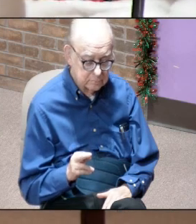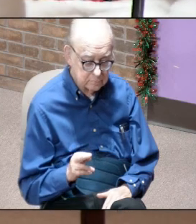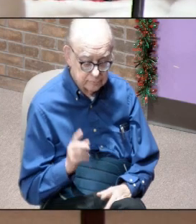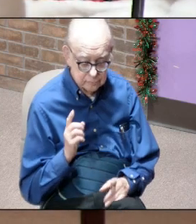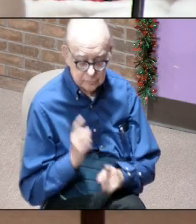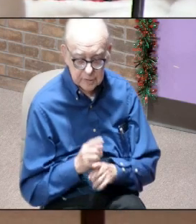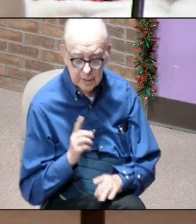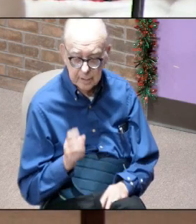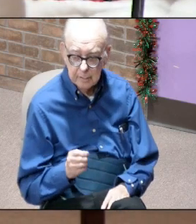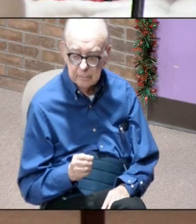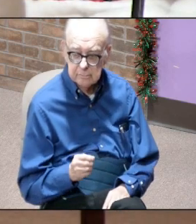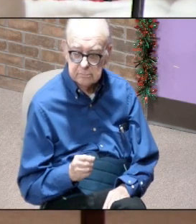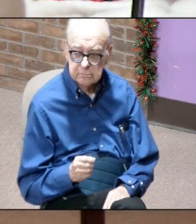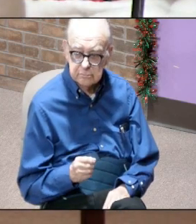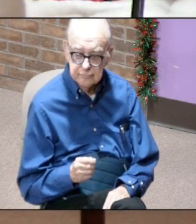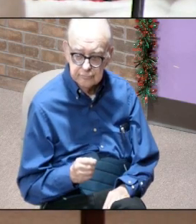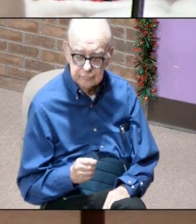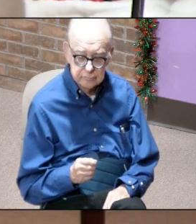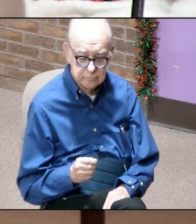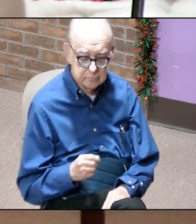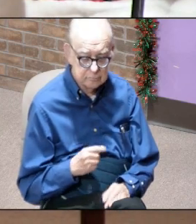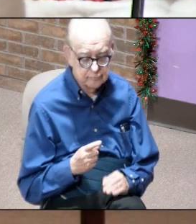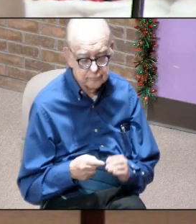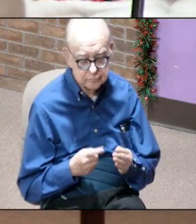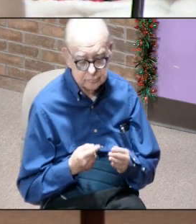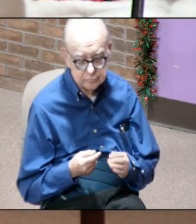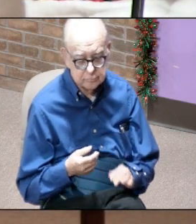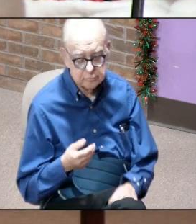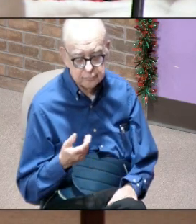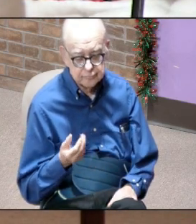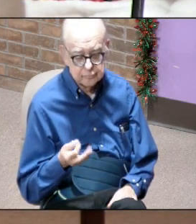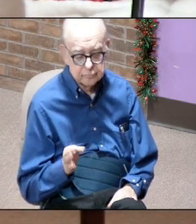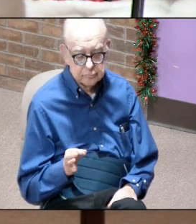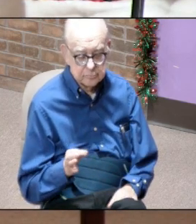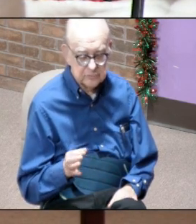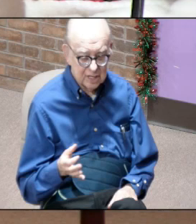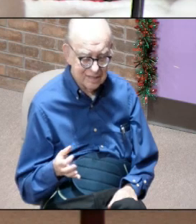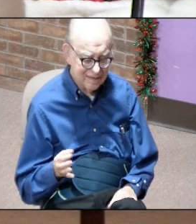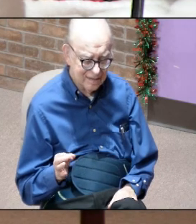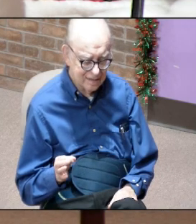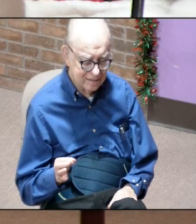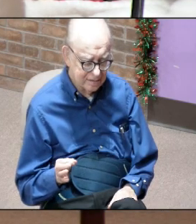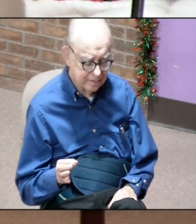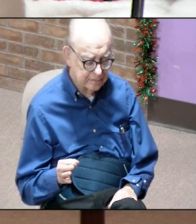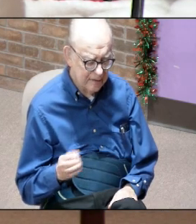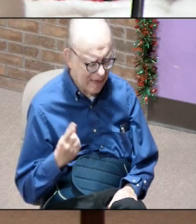right? It ended in 1919, I believe.